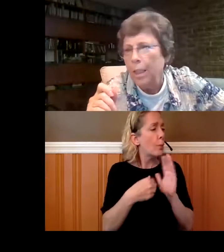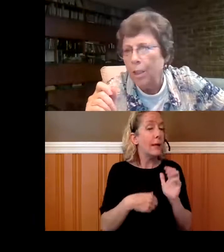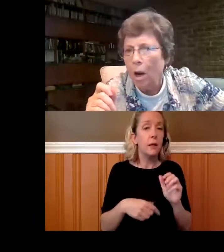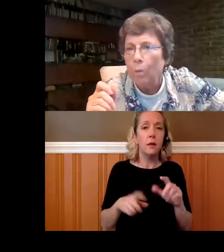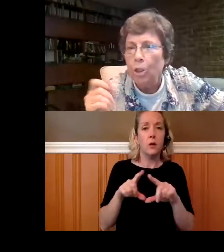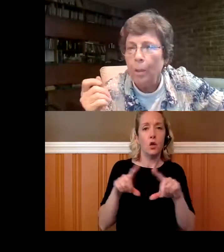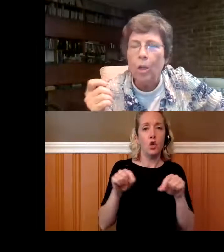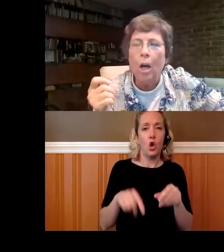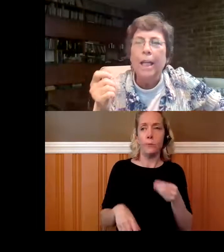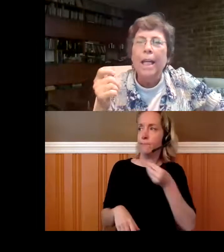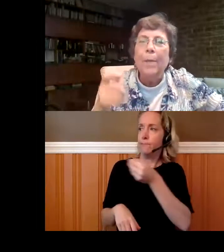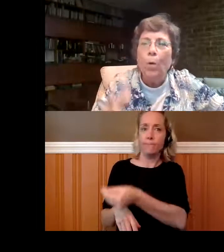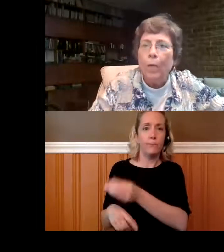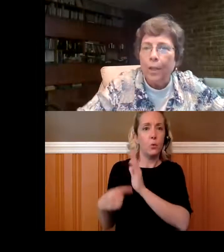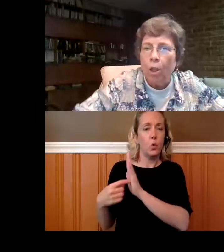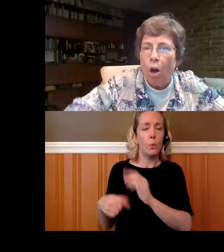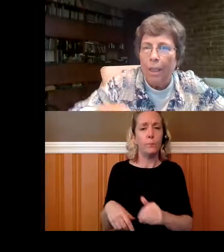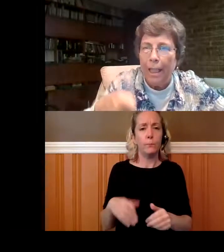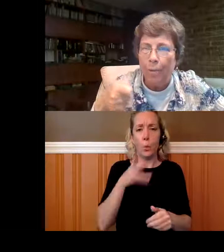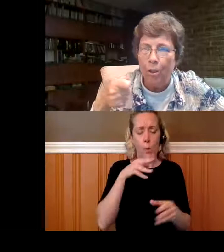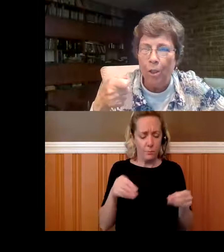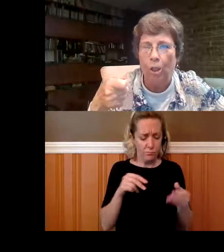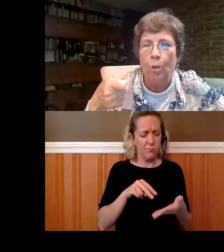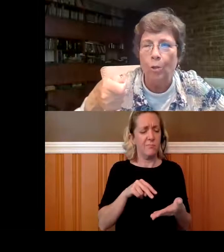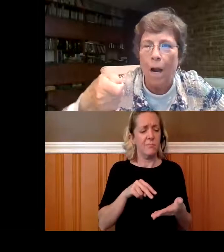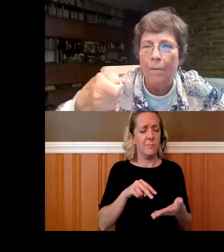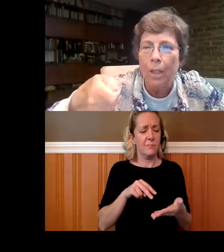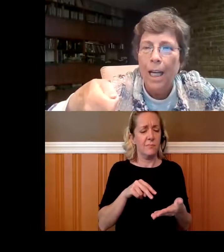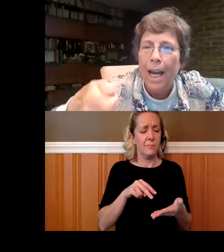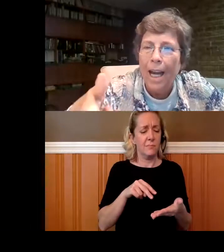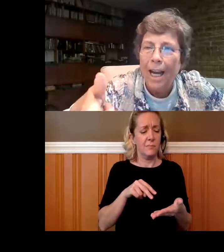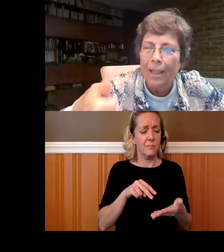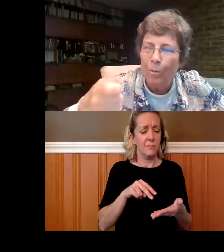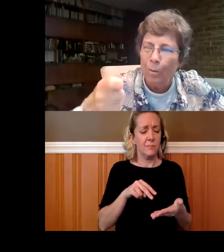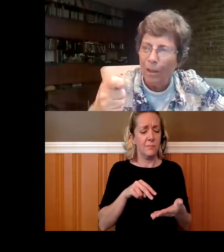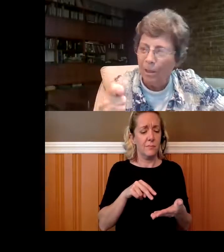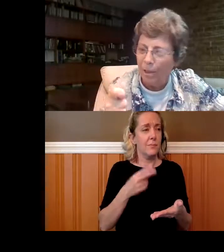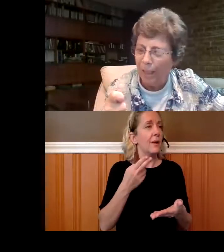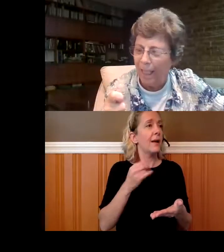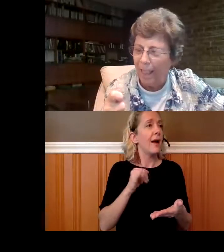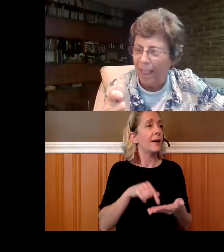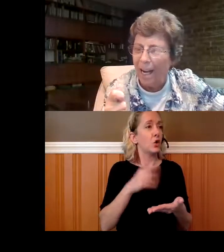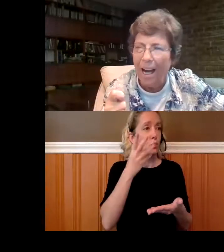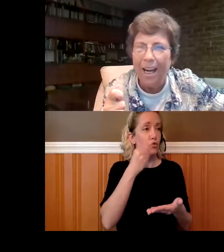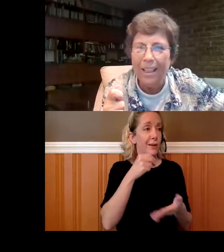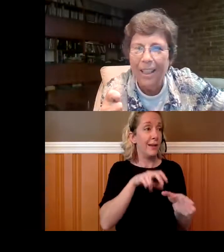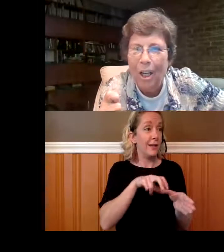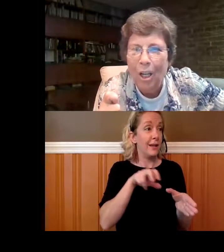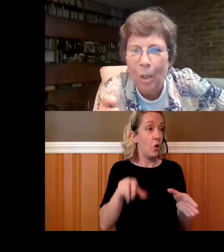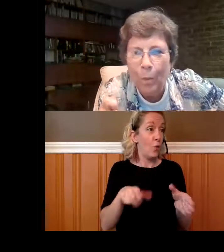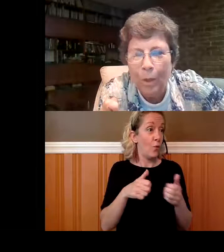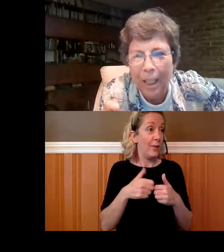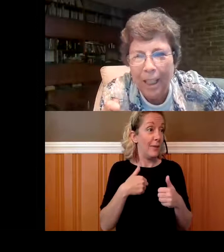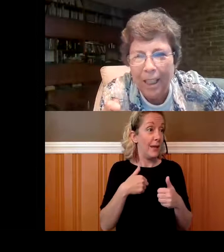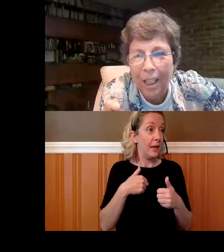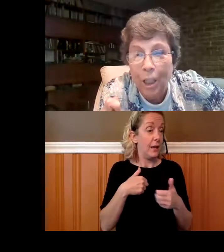show the driver. And the woman looked at it and said, hi, you're pretty. Want to get off at the next stop with me? And he said,